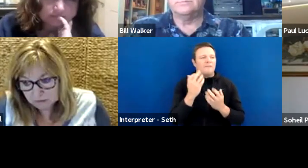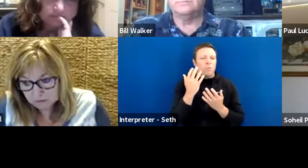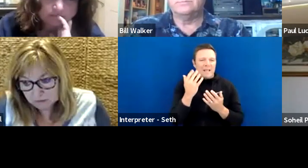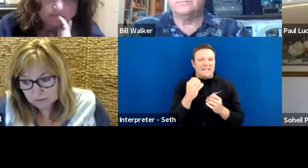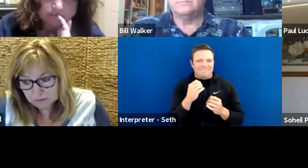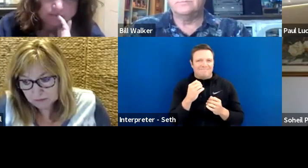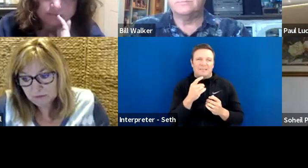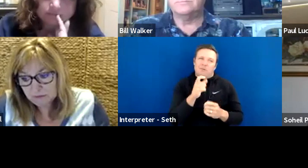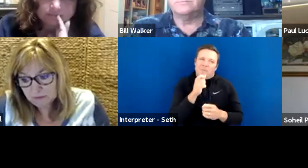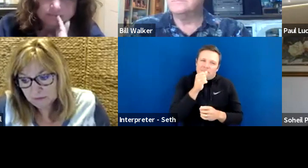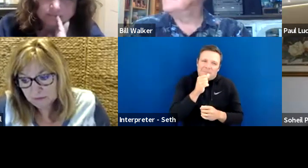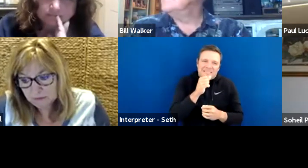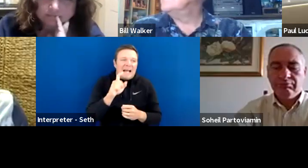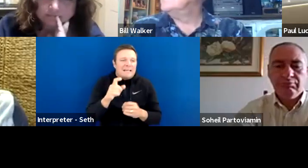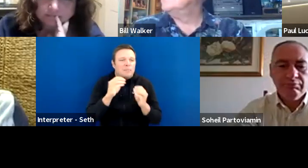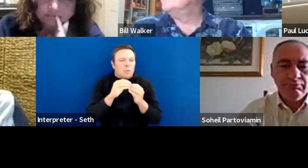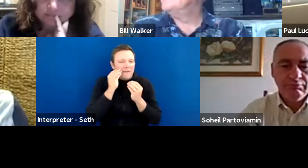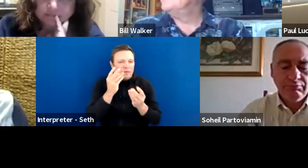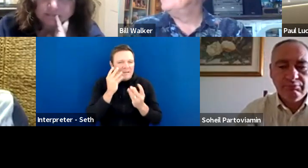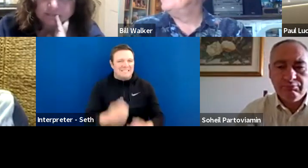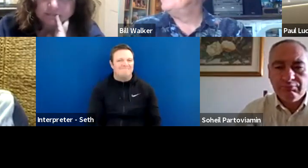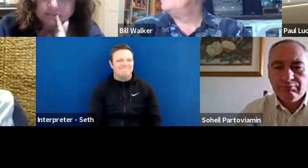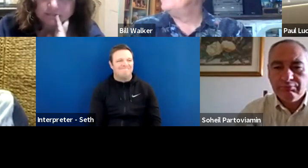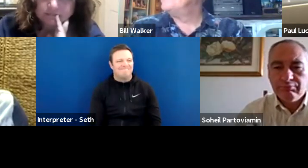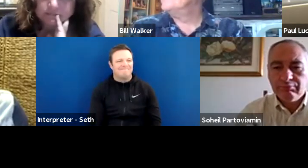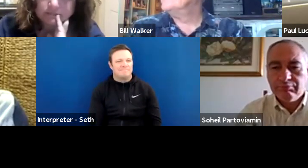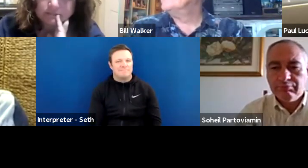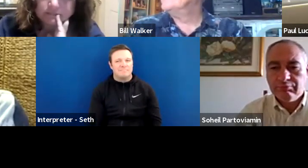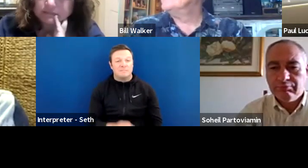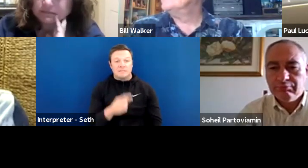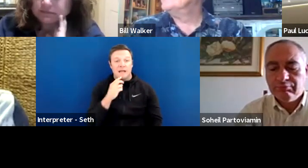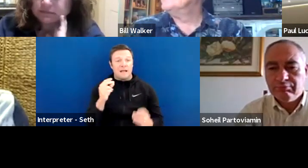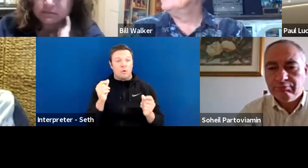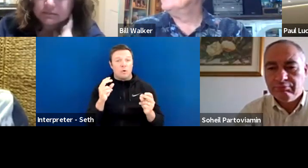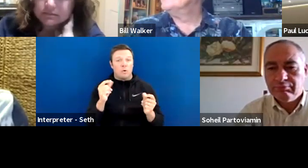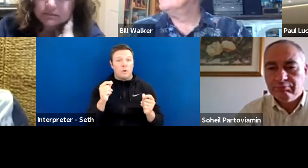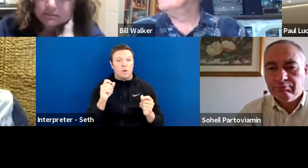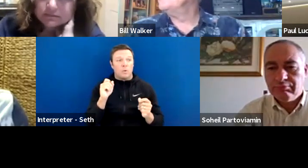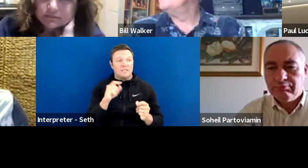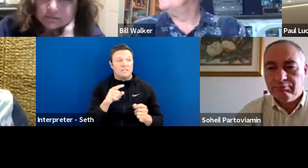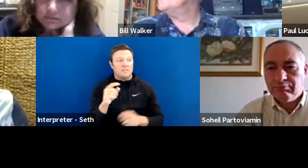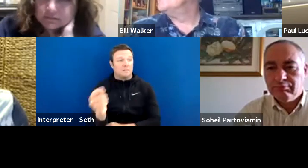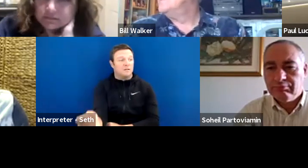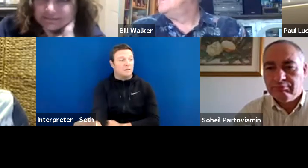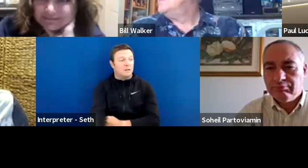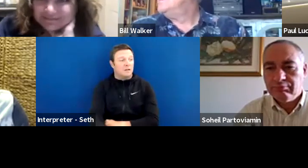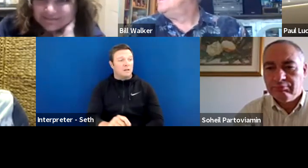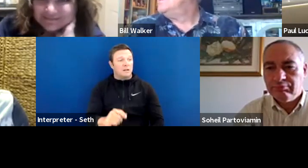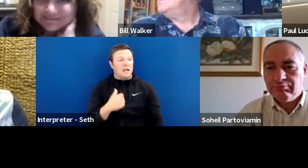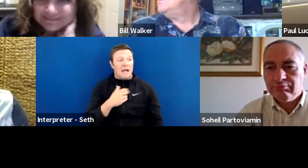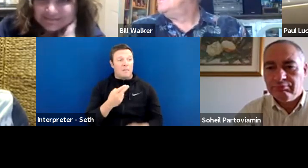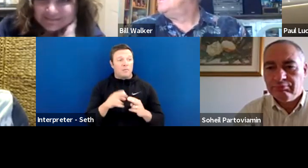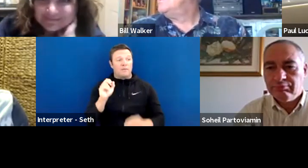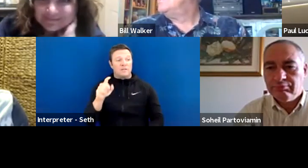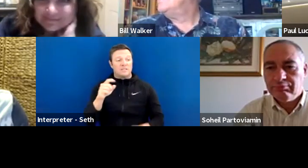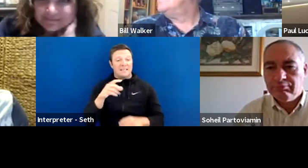patience. I need more details. I had a quick Above my question. pay grade. Excuse me. I had a quick question that I put in